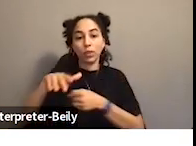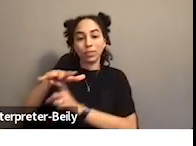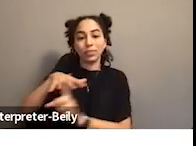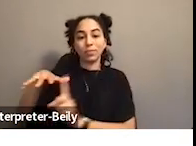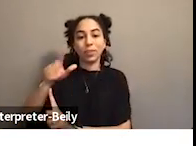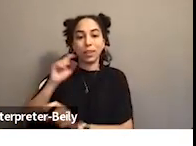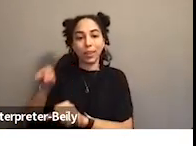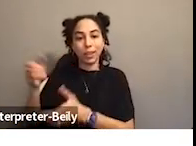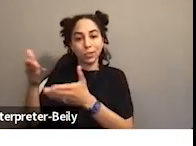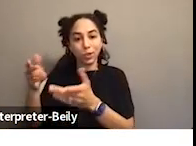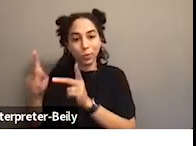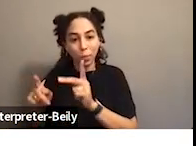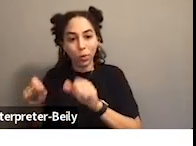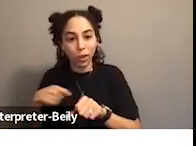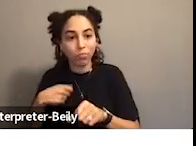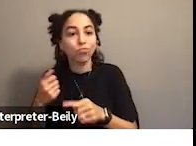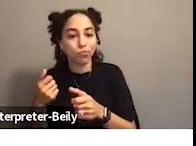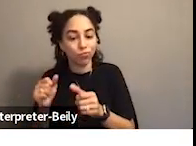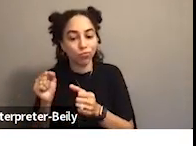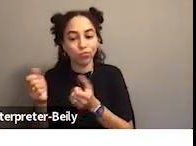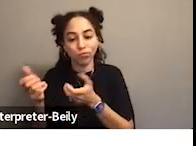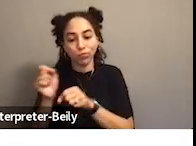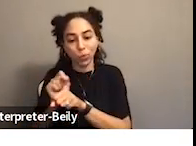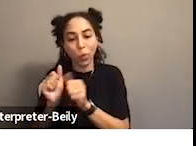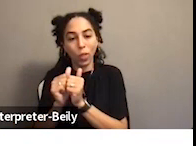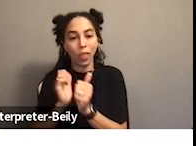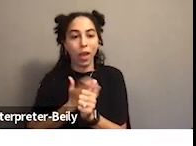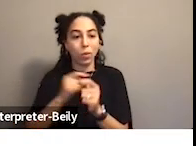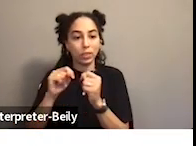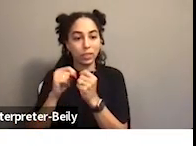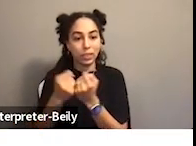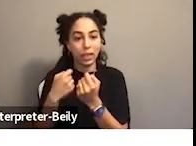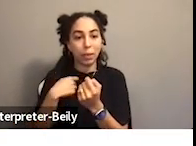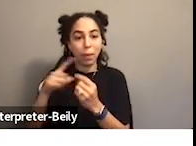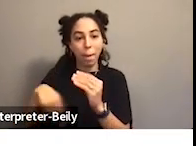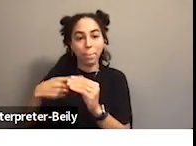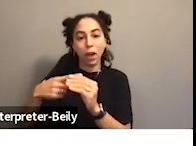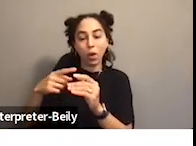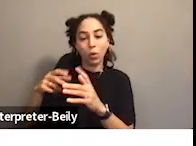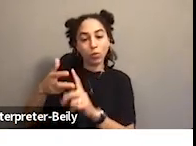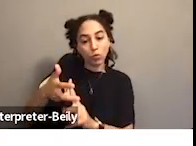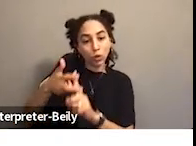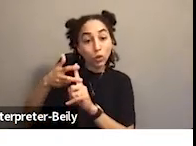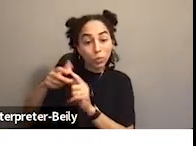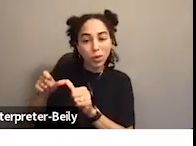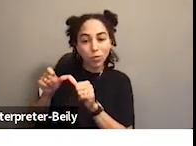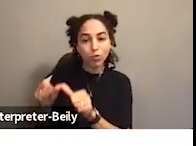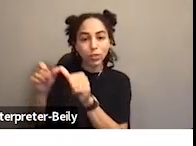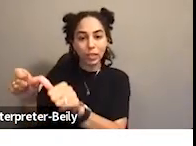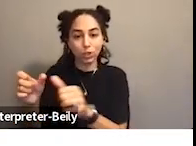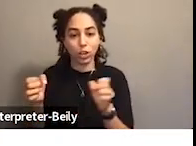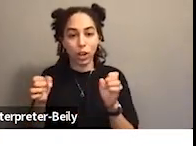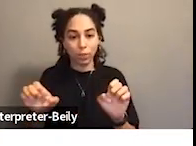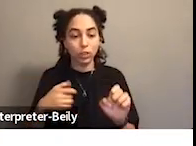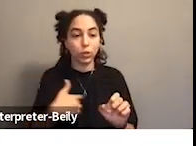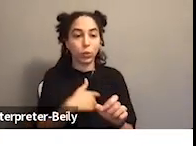are working with our team on recruitment and retention efforts. We also